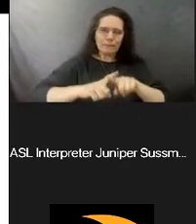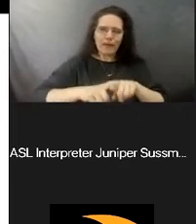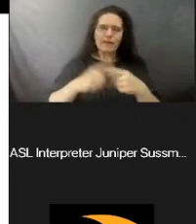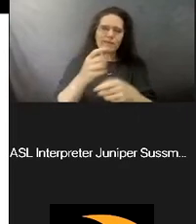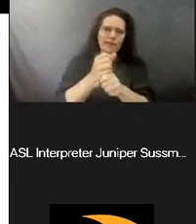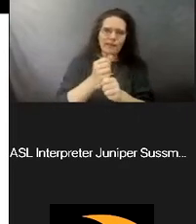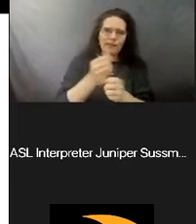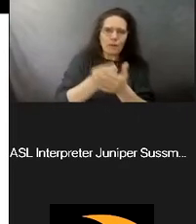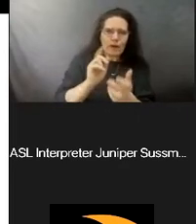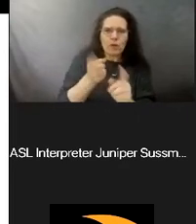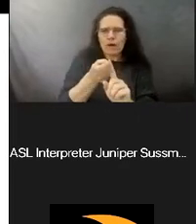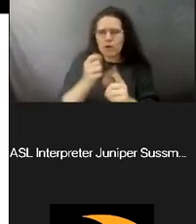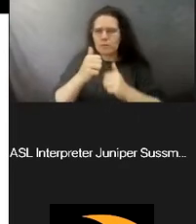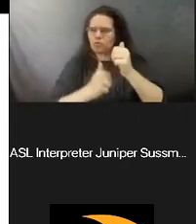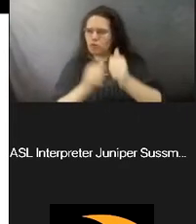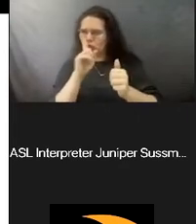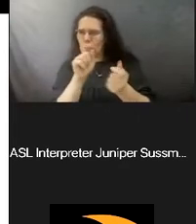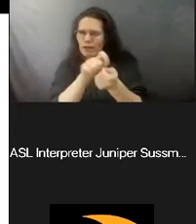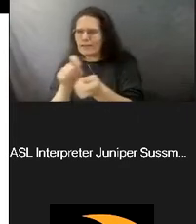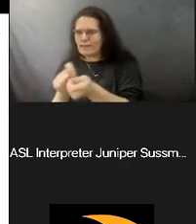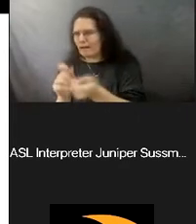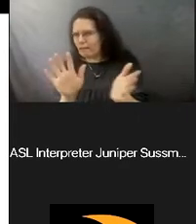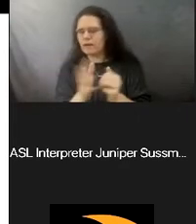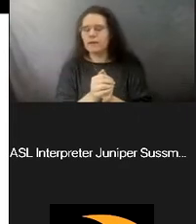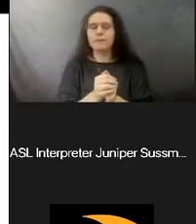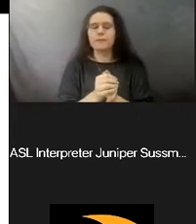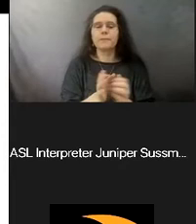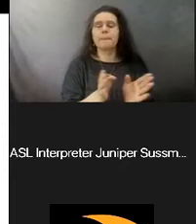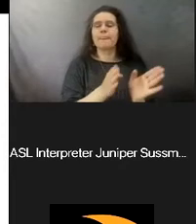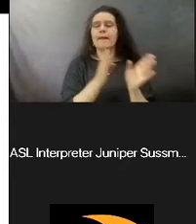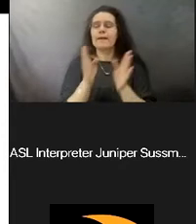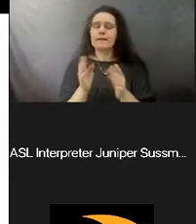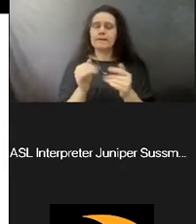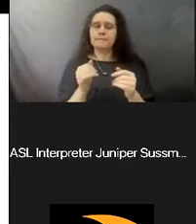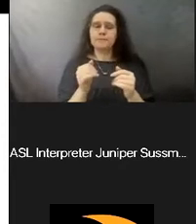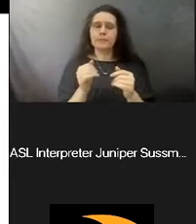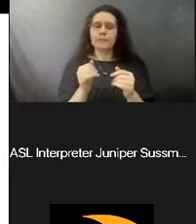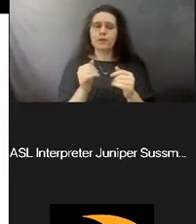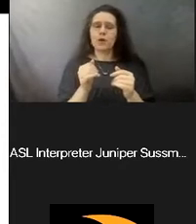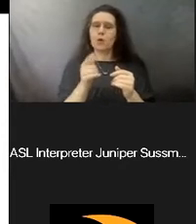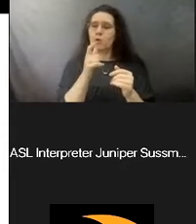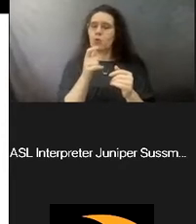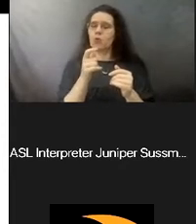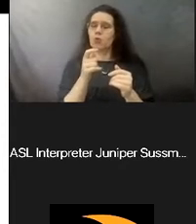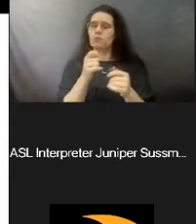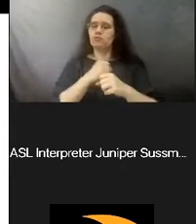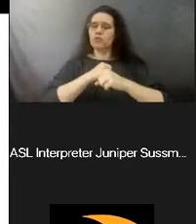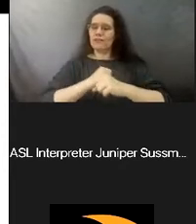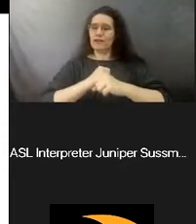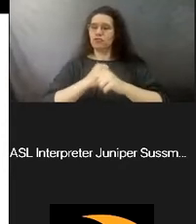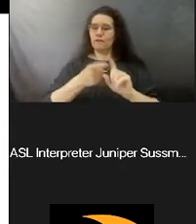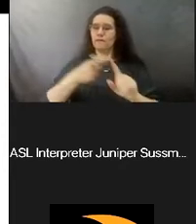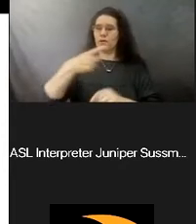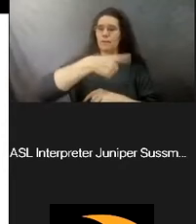or structured. To be eligible for sort of services and protections of these laws, a child must have